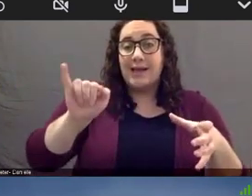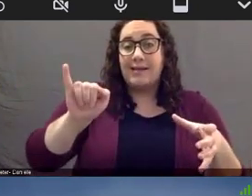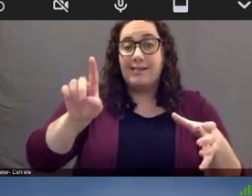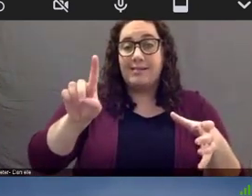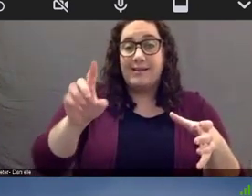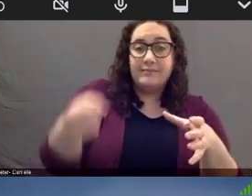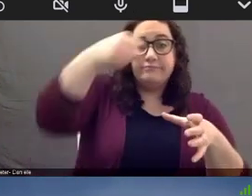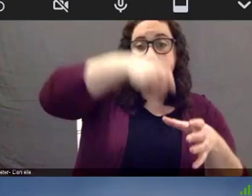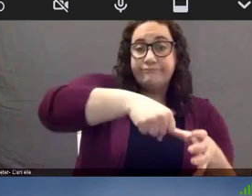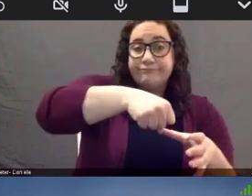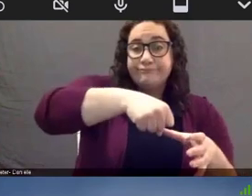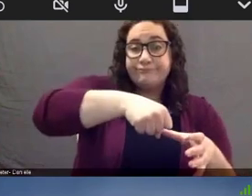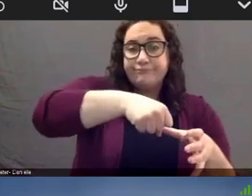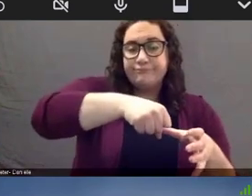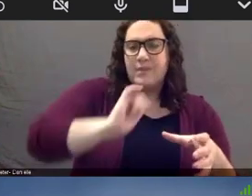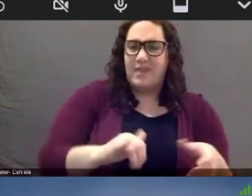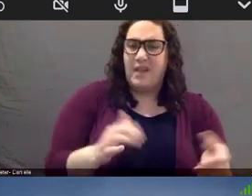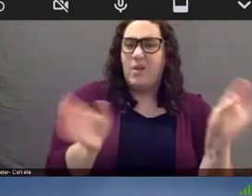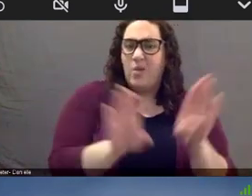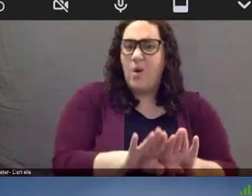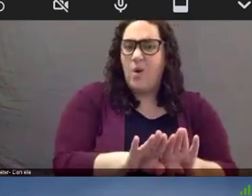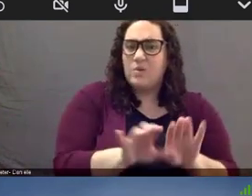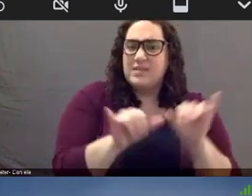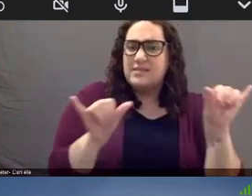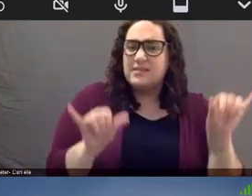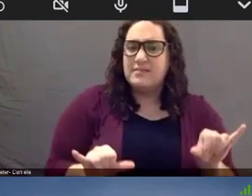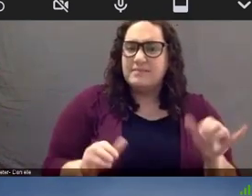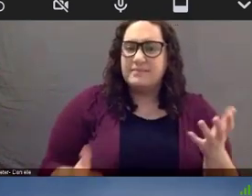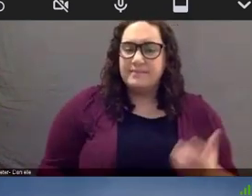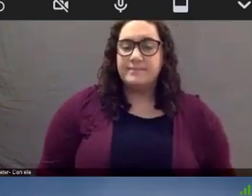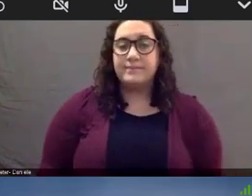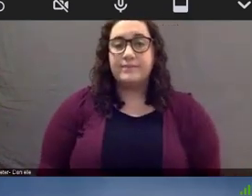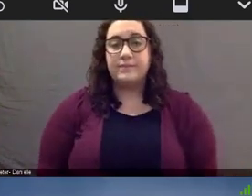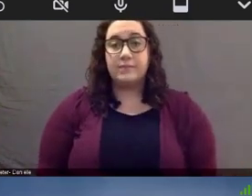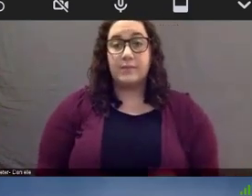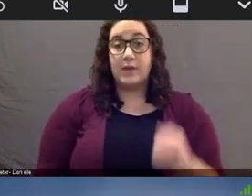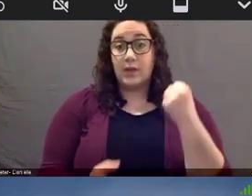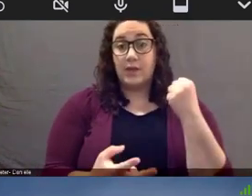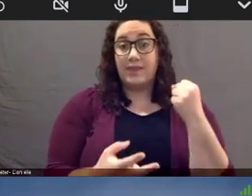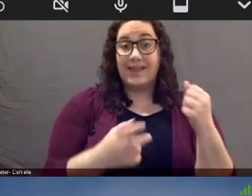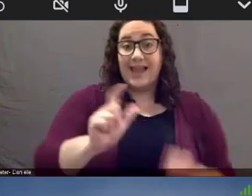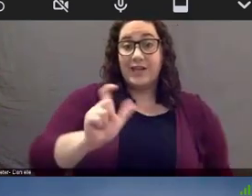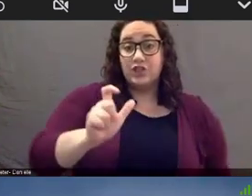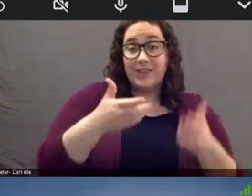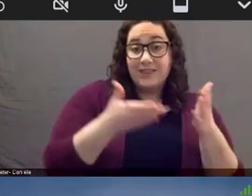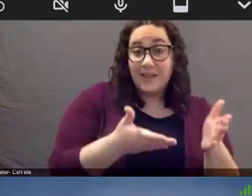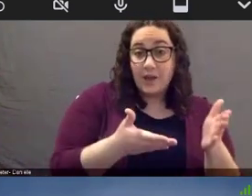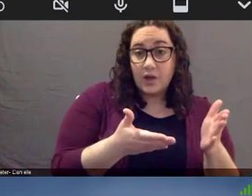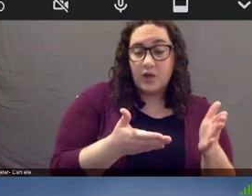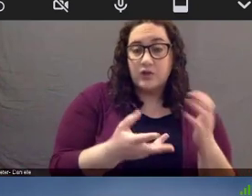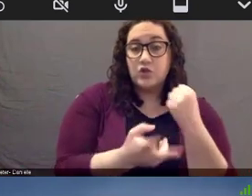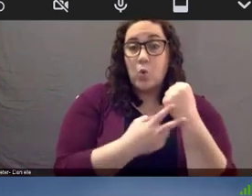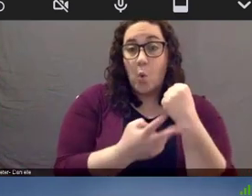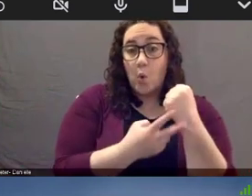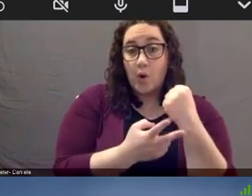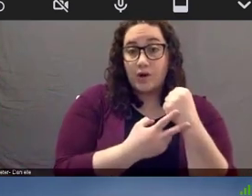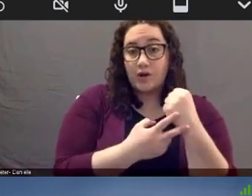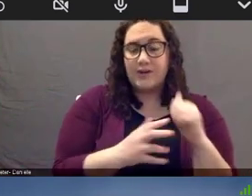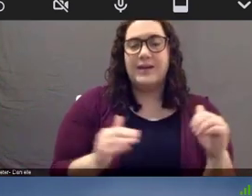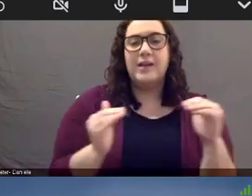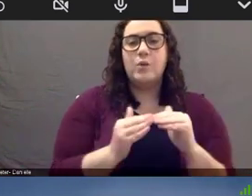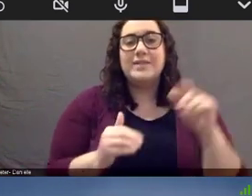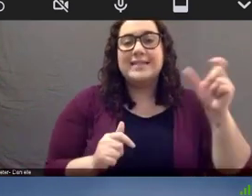know that the stored energy is equal to the energy in minus the energy out, plus whatever energy is